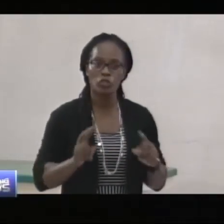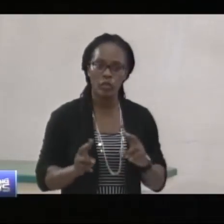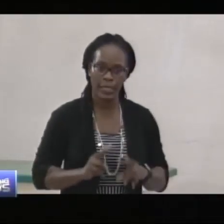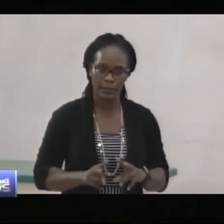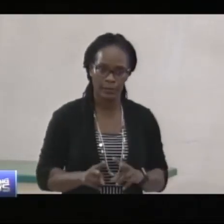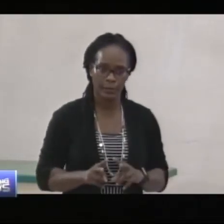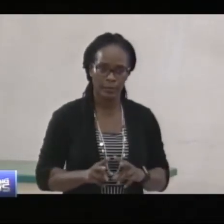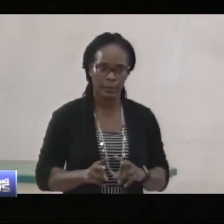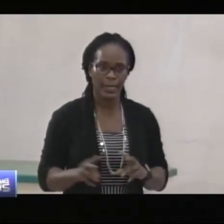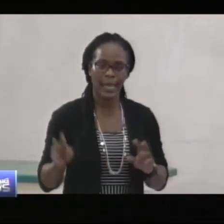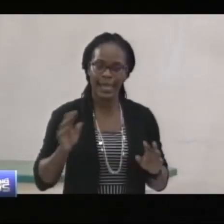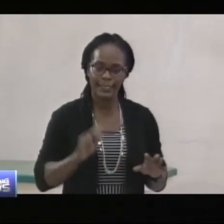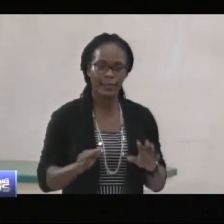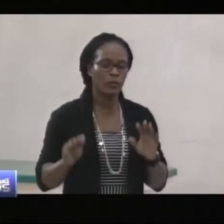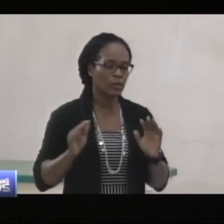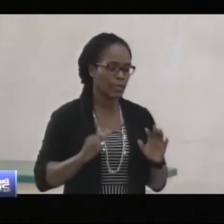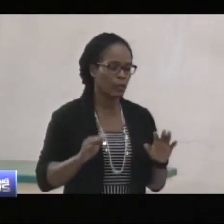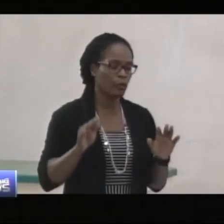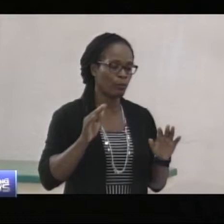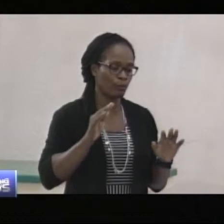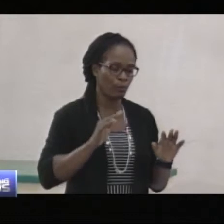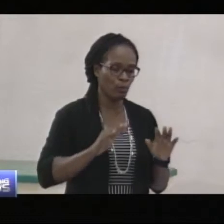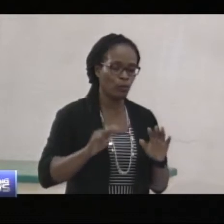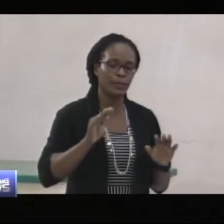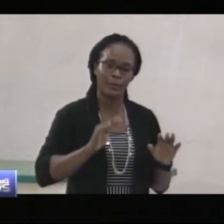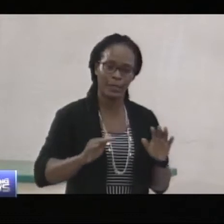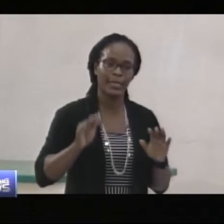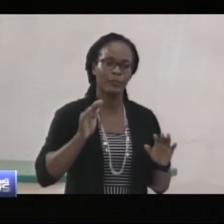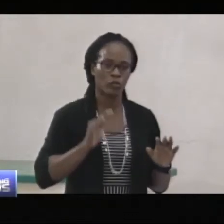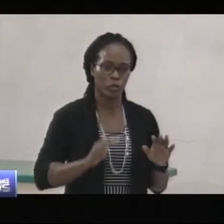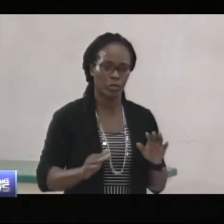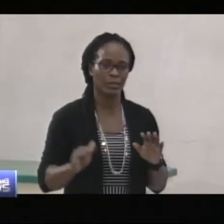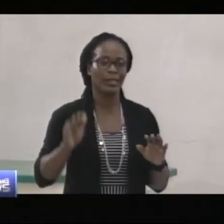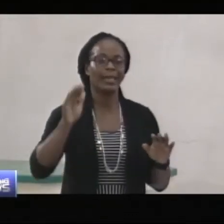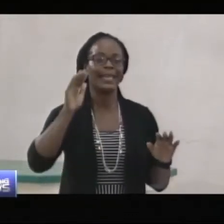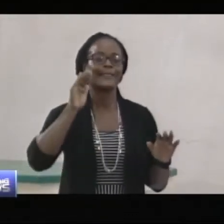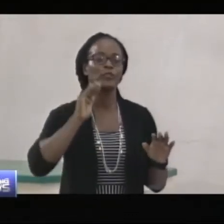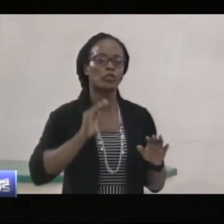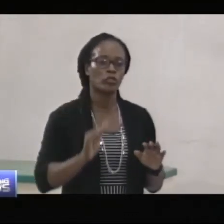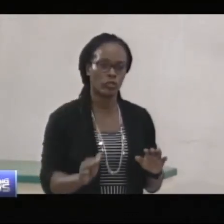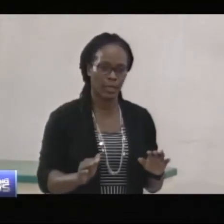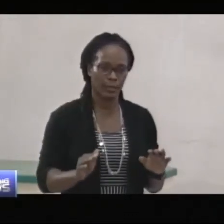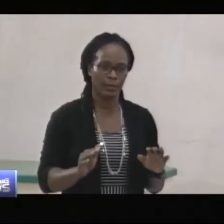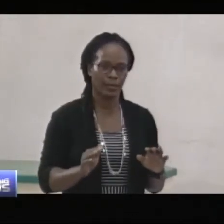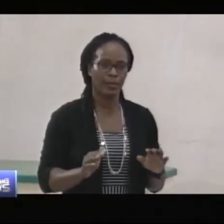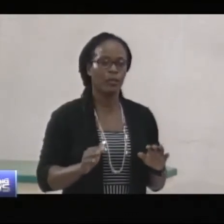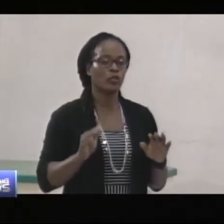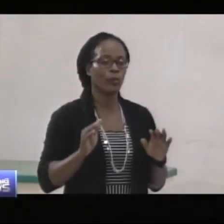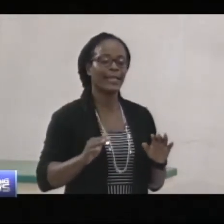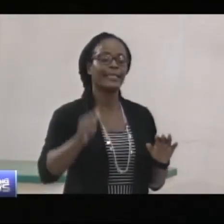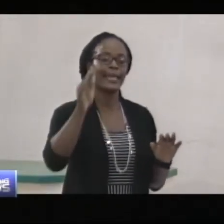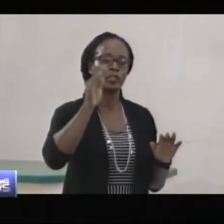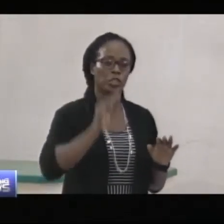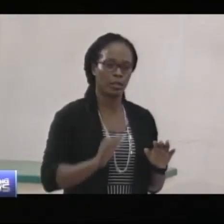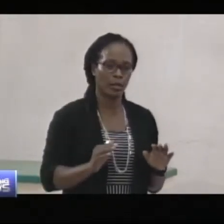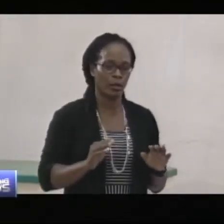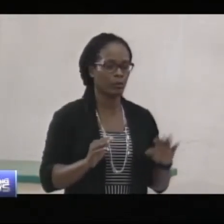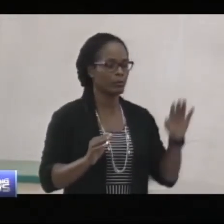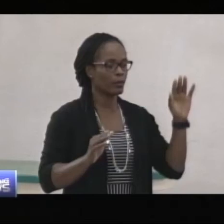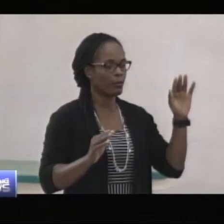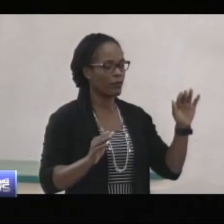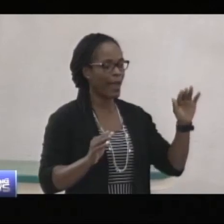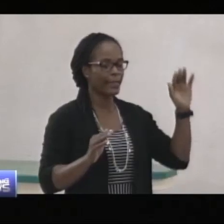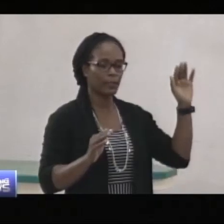it's a trade. Anytime you see you move something in nutrition, it's a trade. So when I take sugar